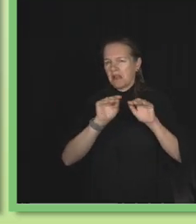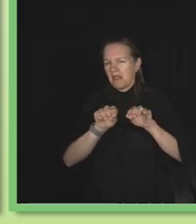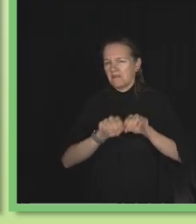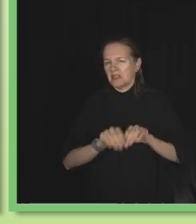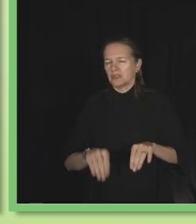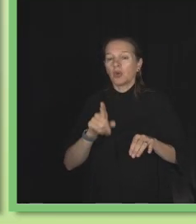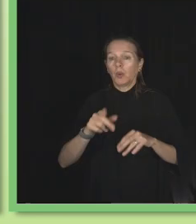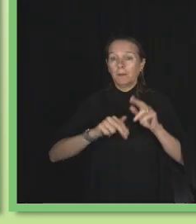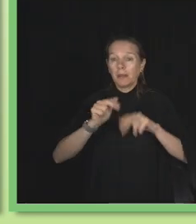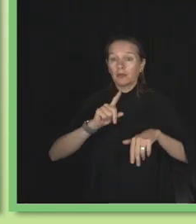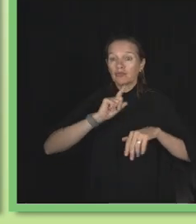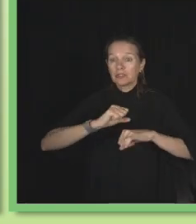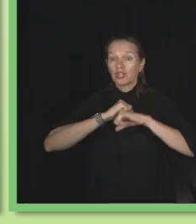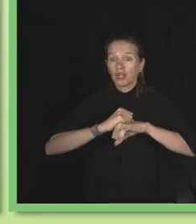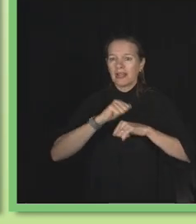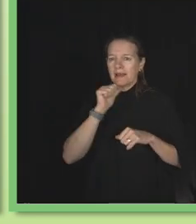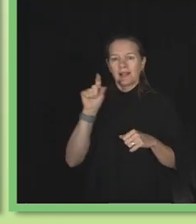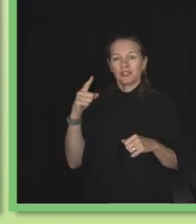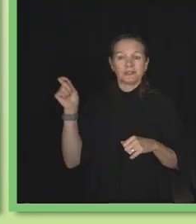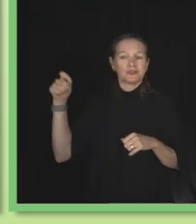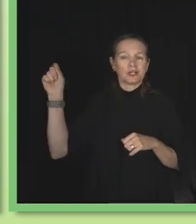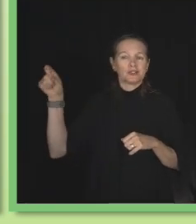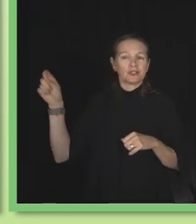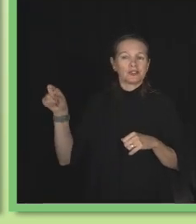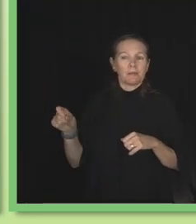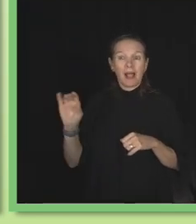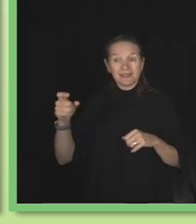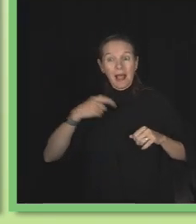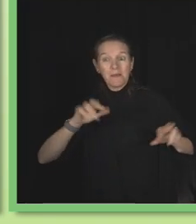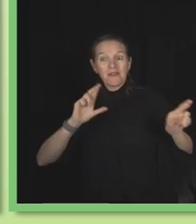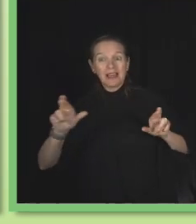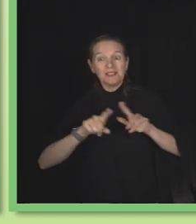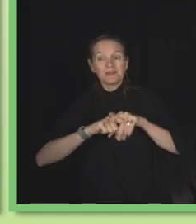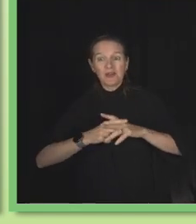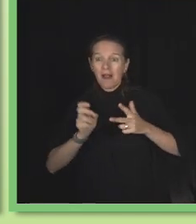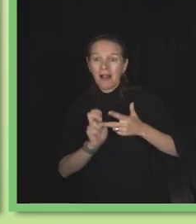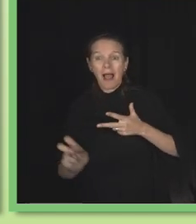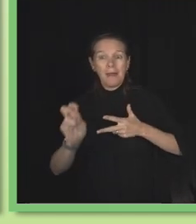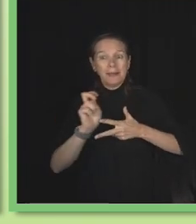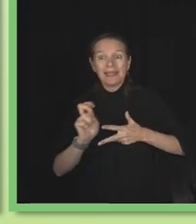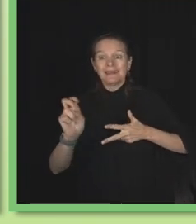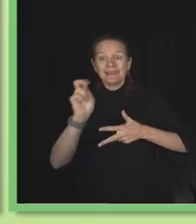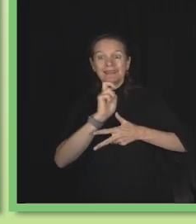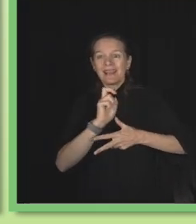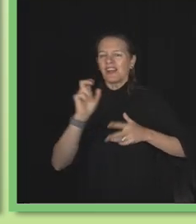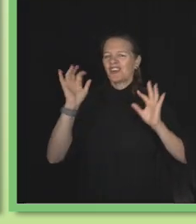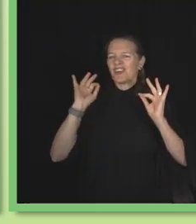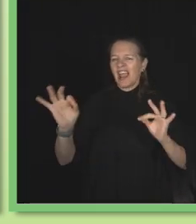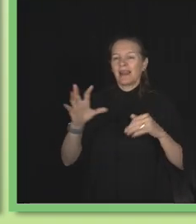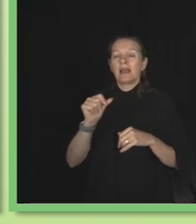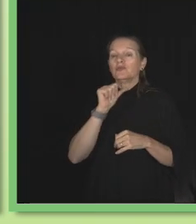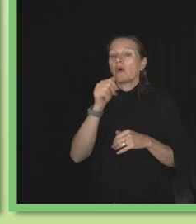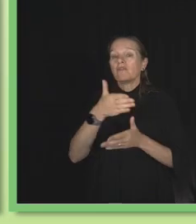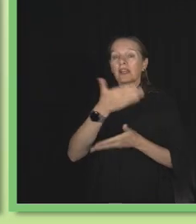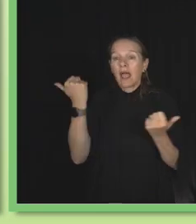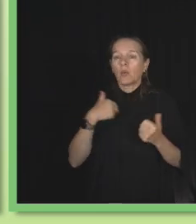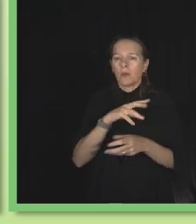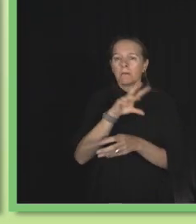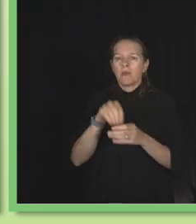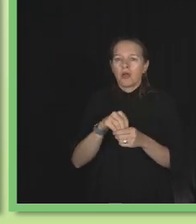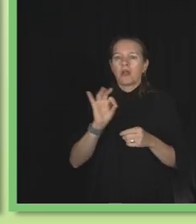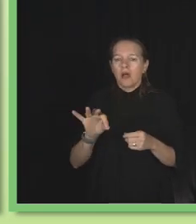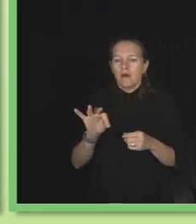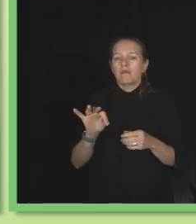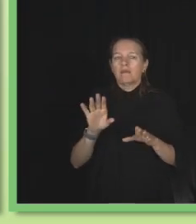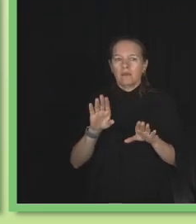real security and not just ticking boxes. All right, I'm ready to start climbing. Great, and don't forget that we are all part of the